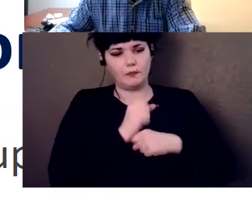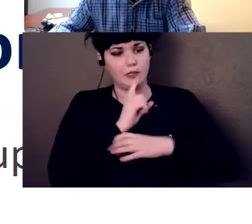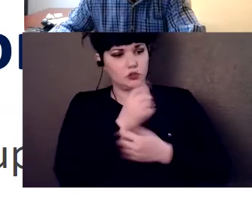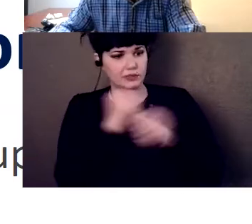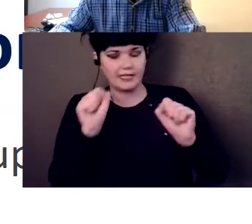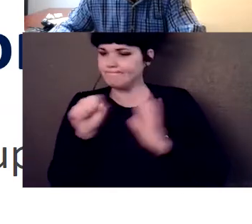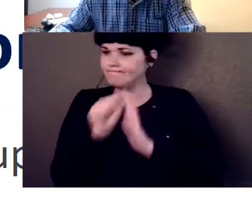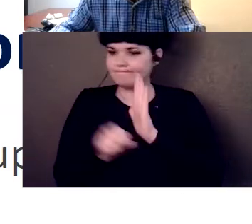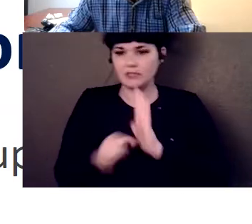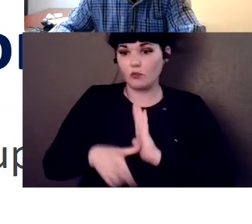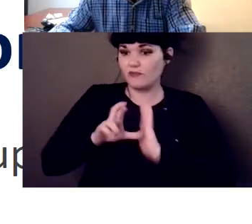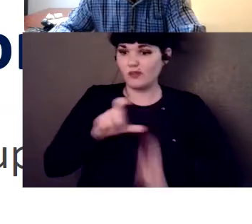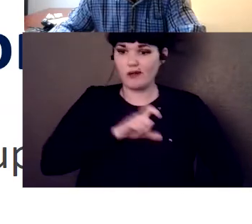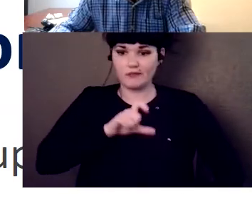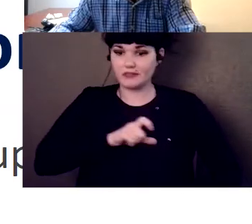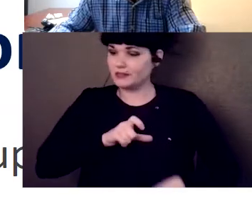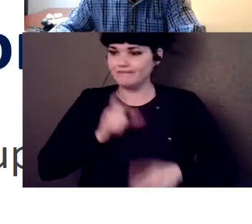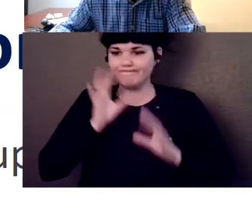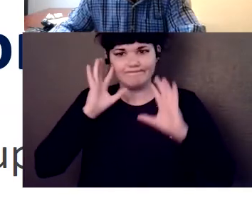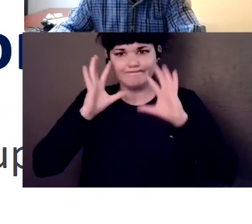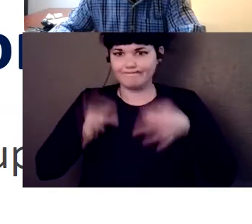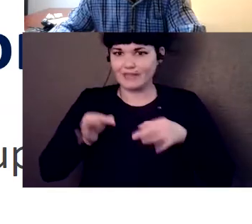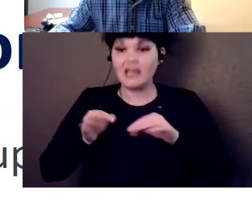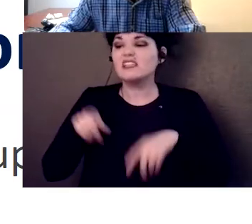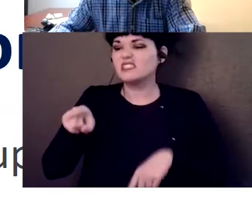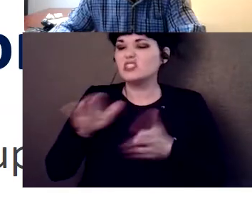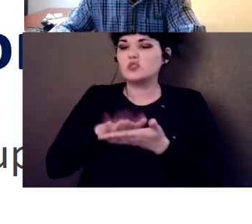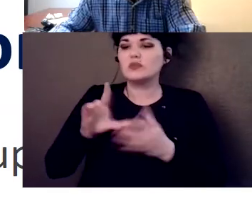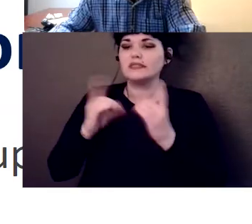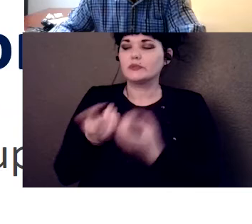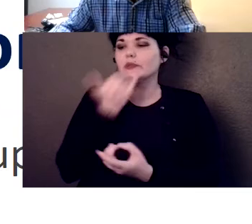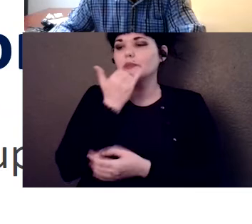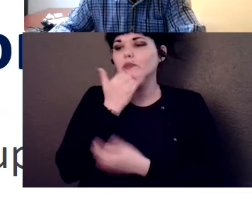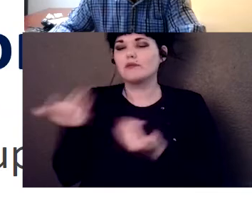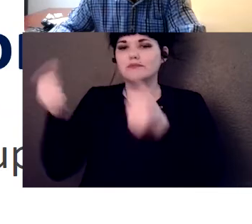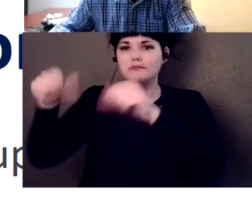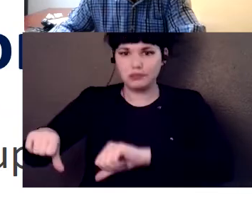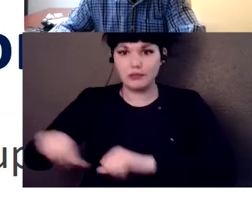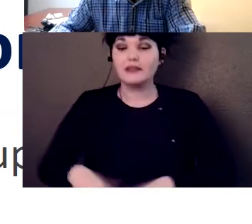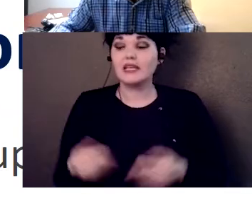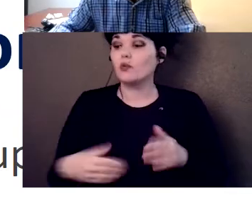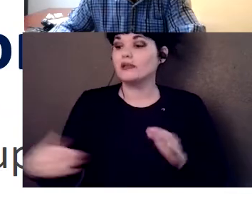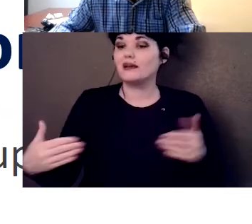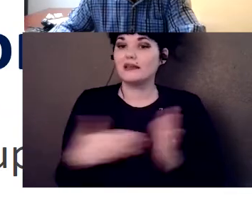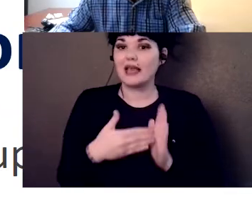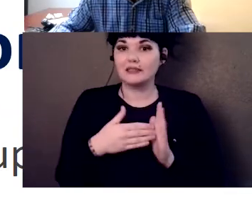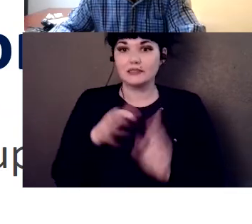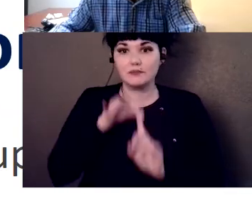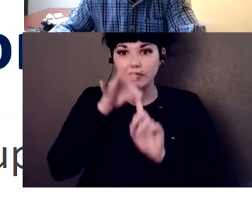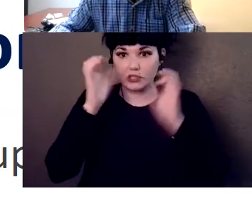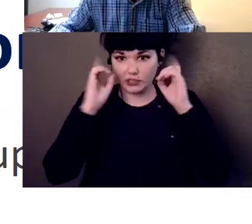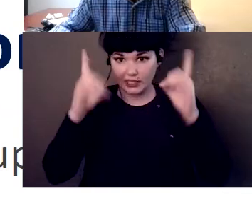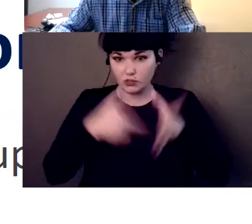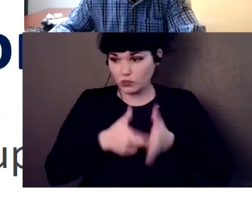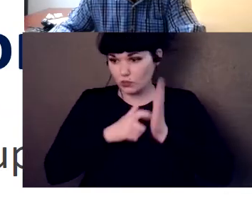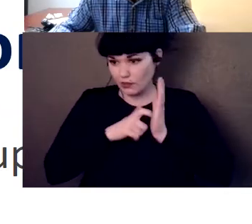review officer issued a decision rejecting the district's position as contrary to special education requirements and the student's needs, and